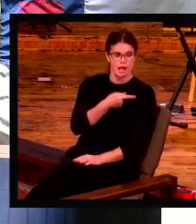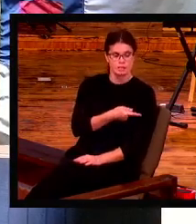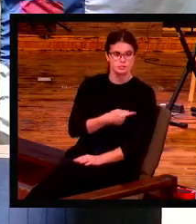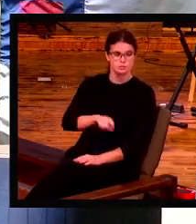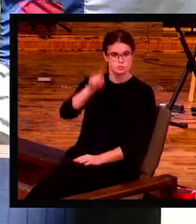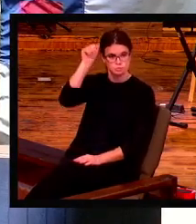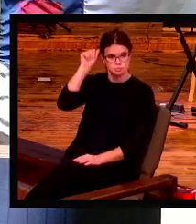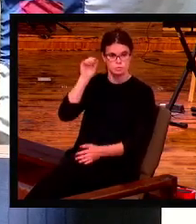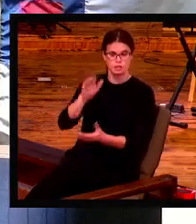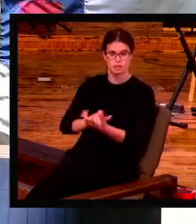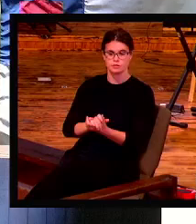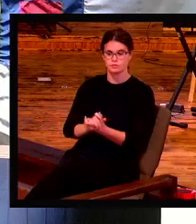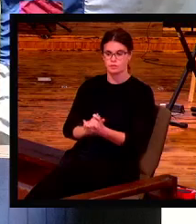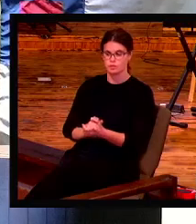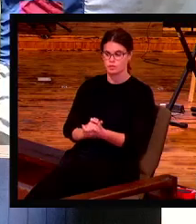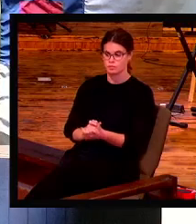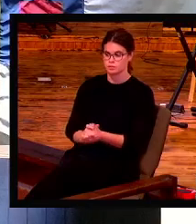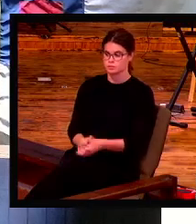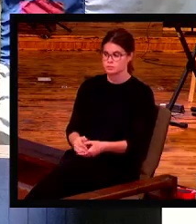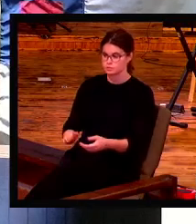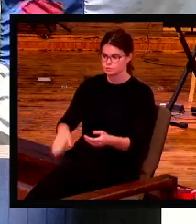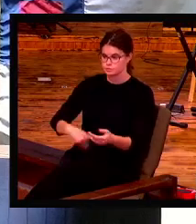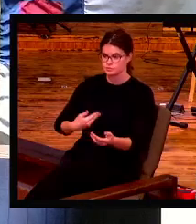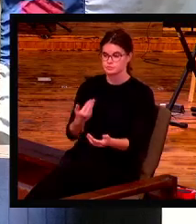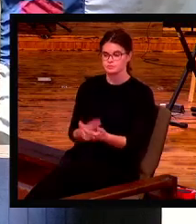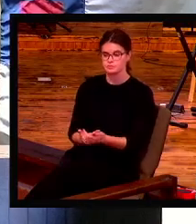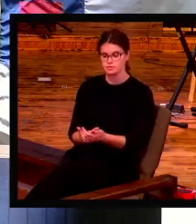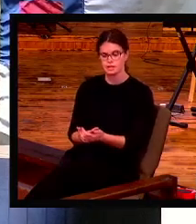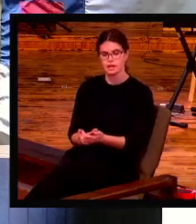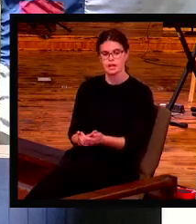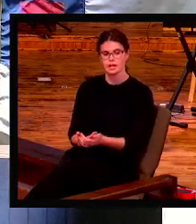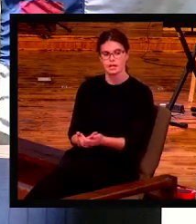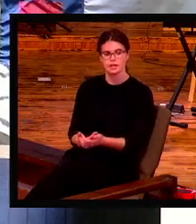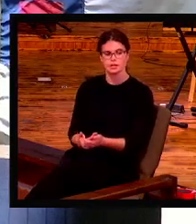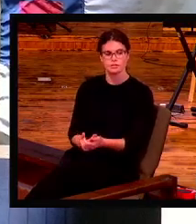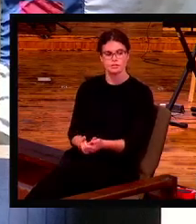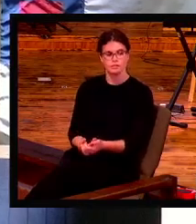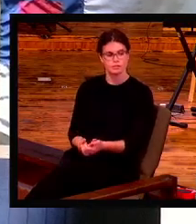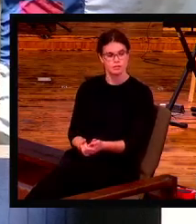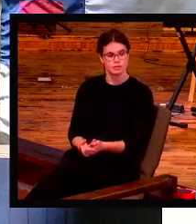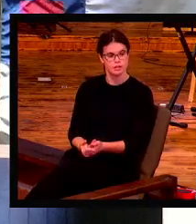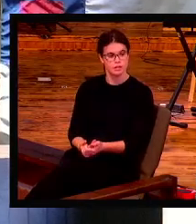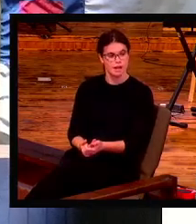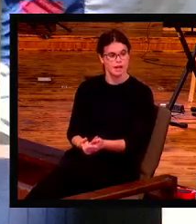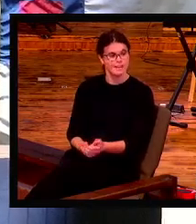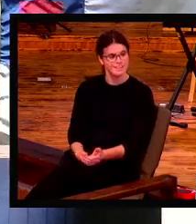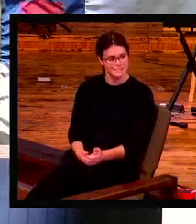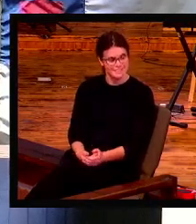see, for the first time, his beautiful baby daughter, his 11th child.